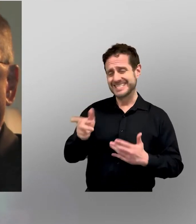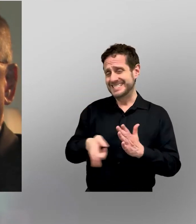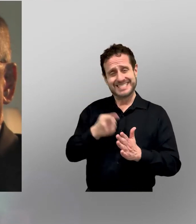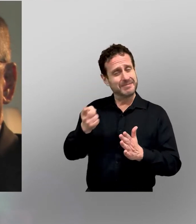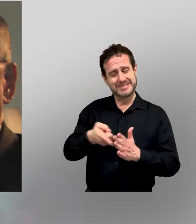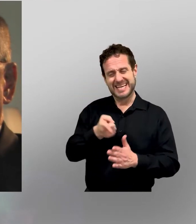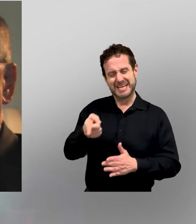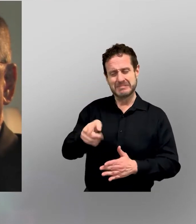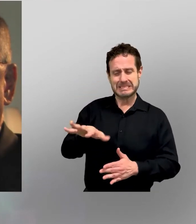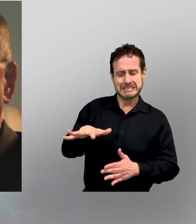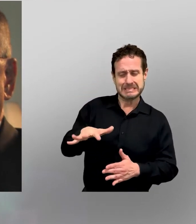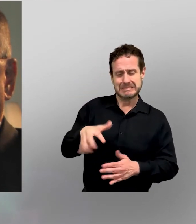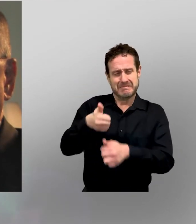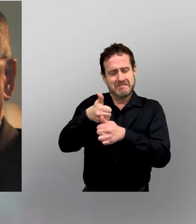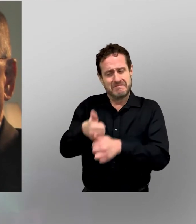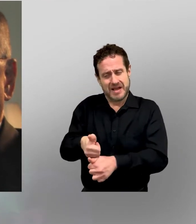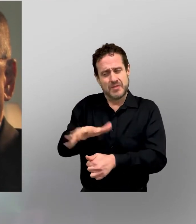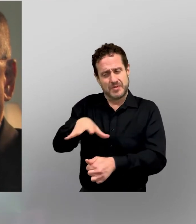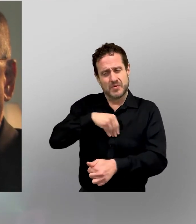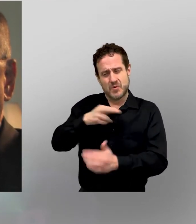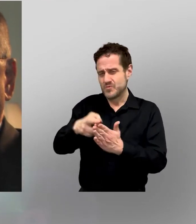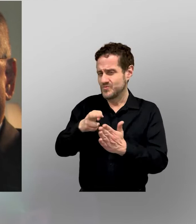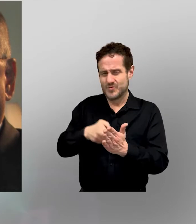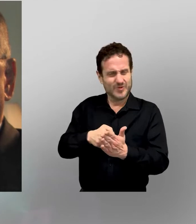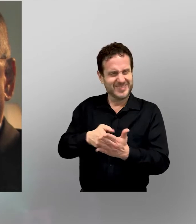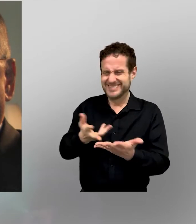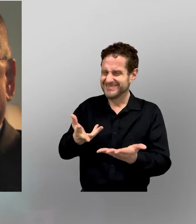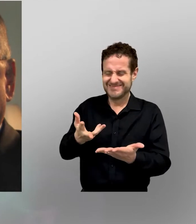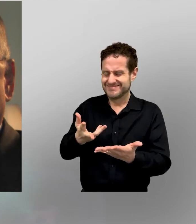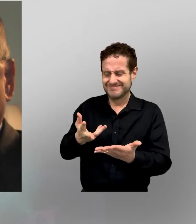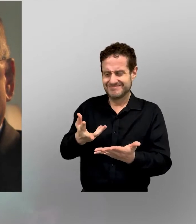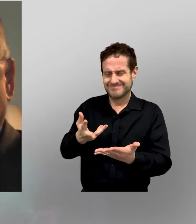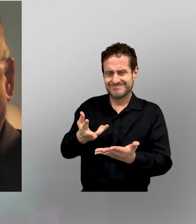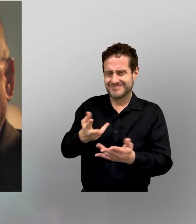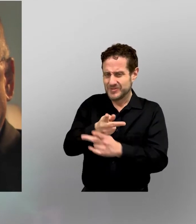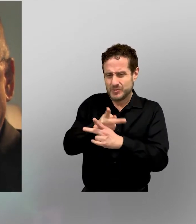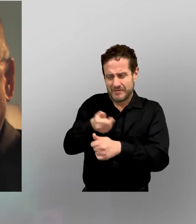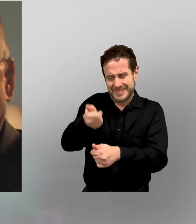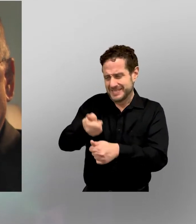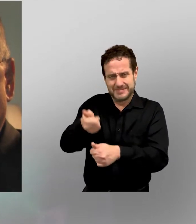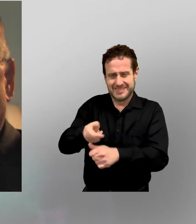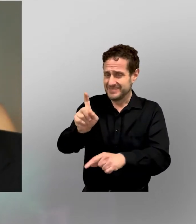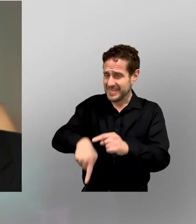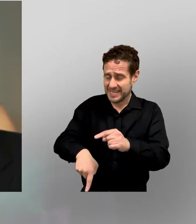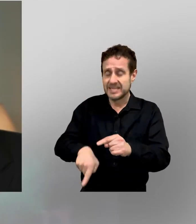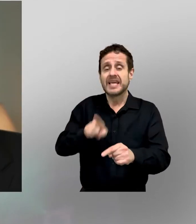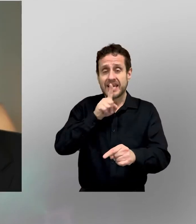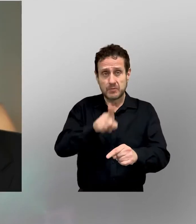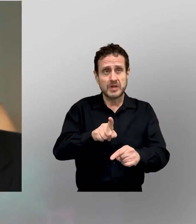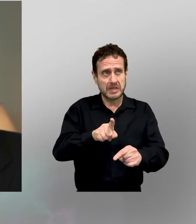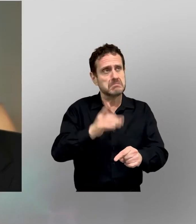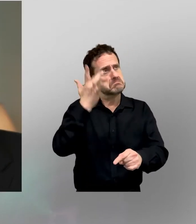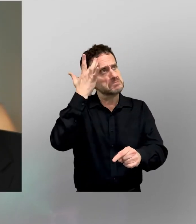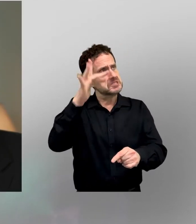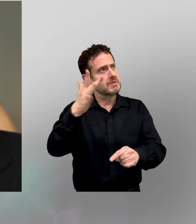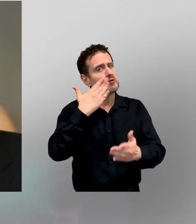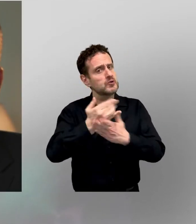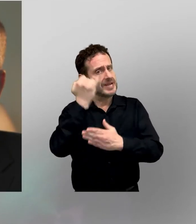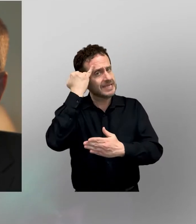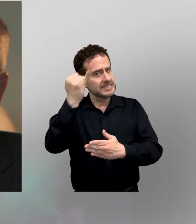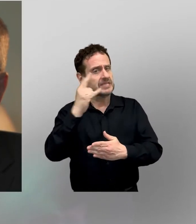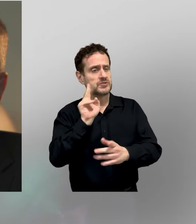government sometimes doesn't do a very good job of looking at itself. It makes a lot